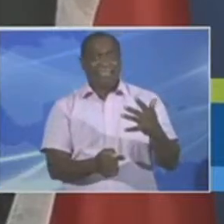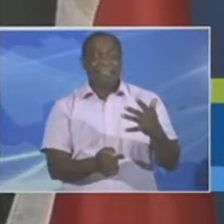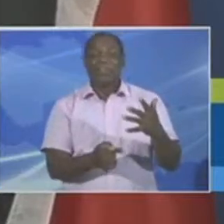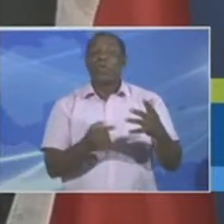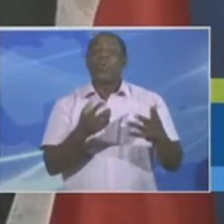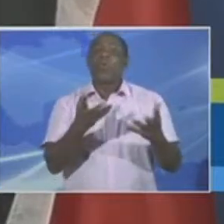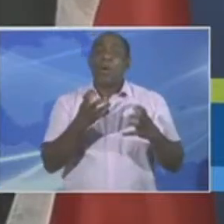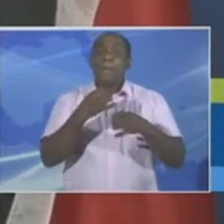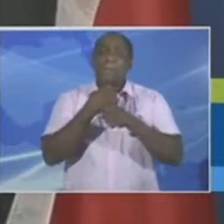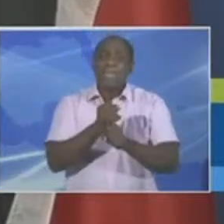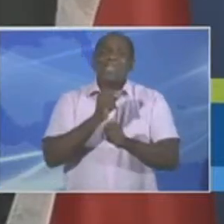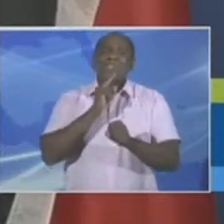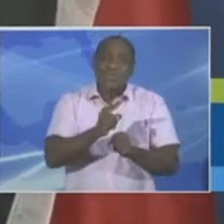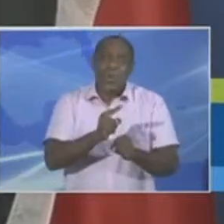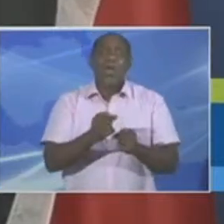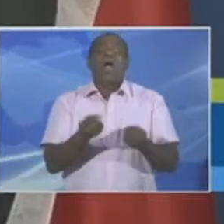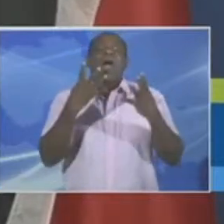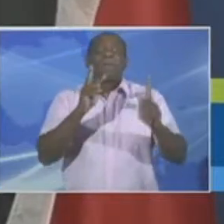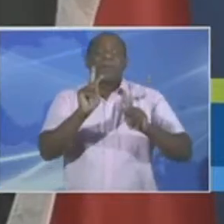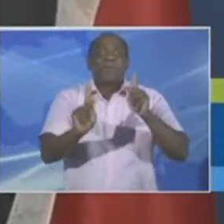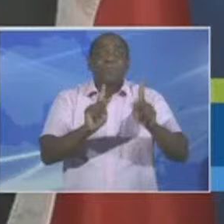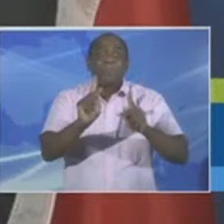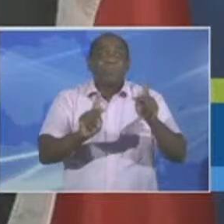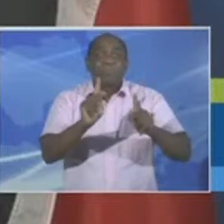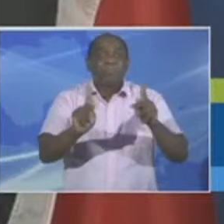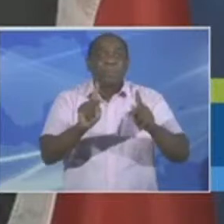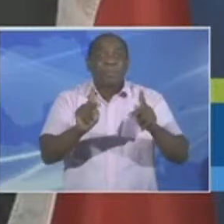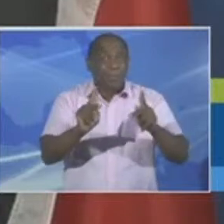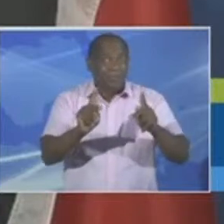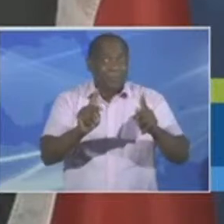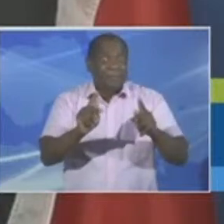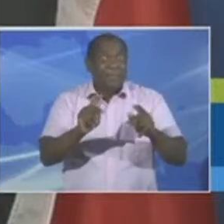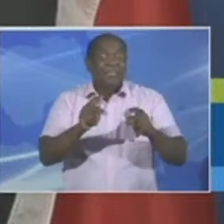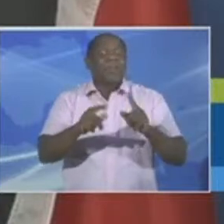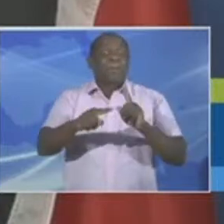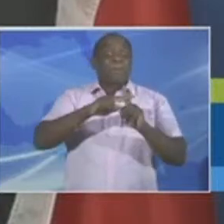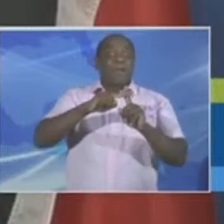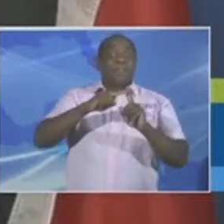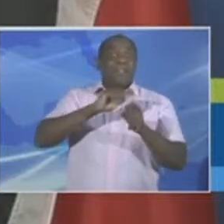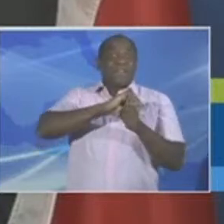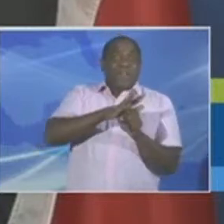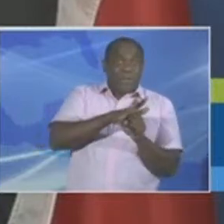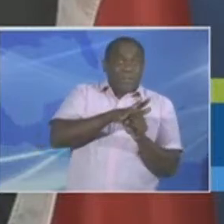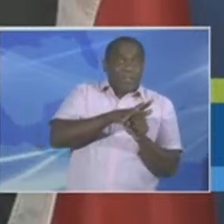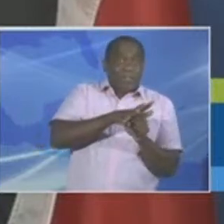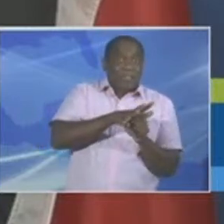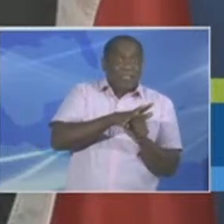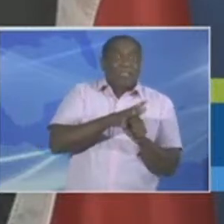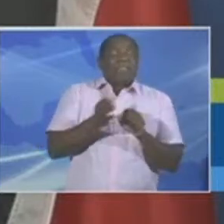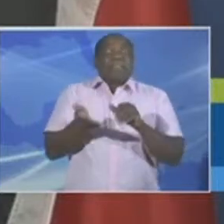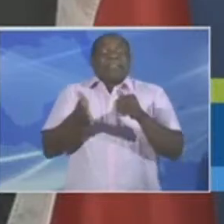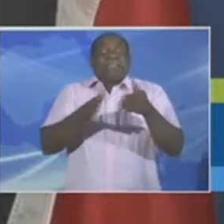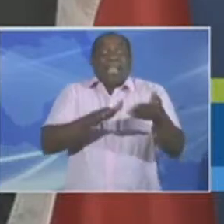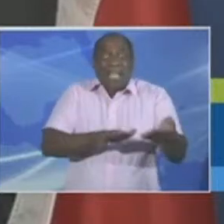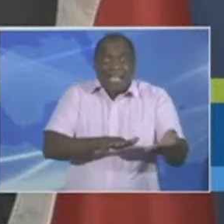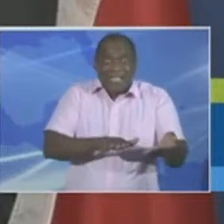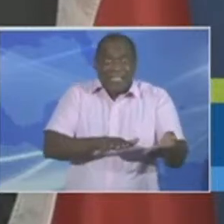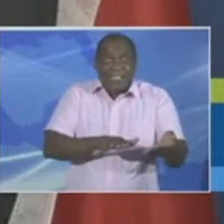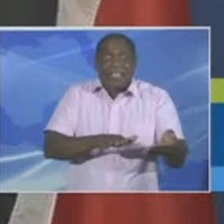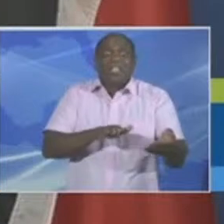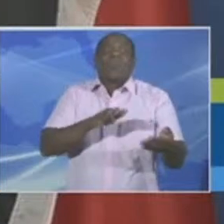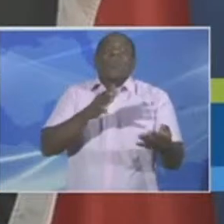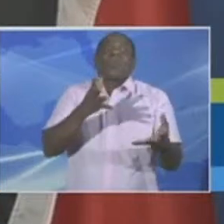that the number of people who would have succumbed to death to this virus